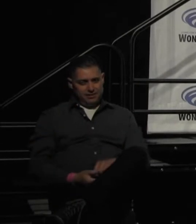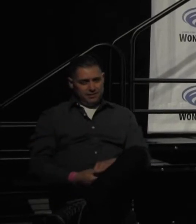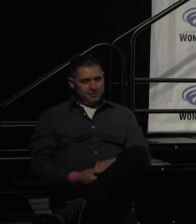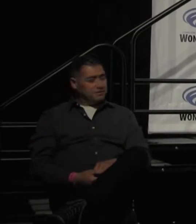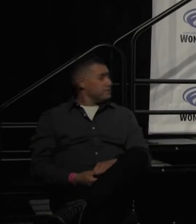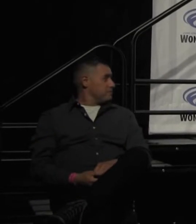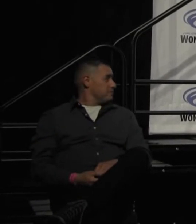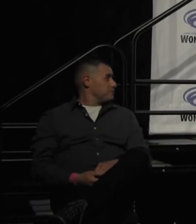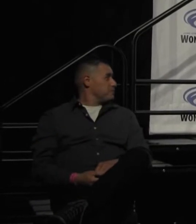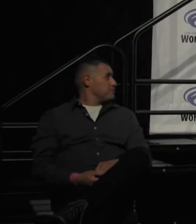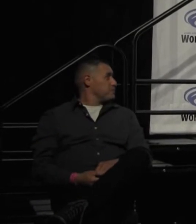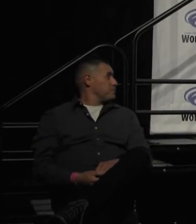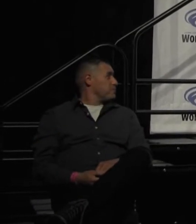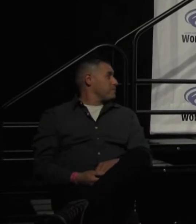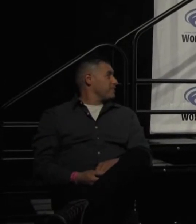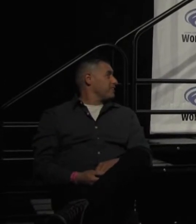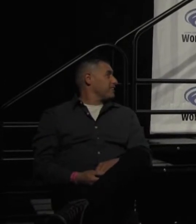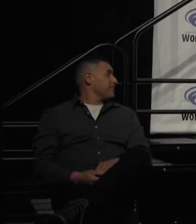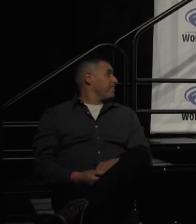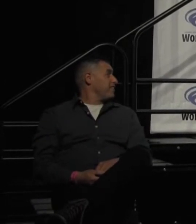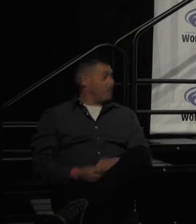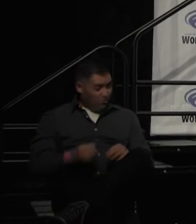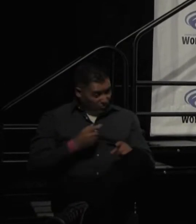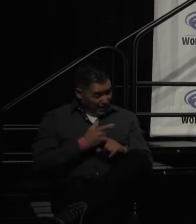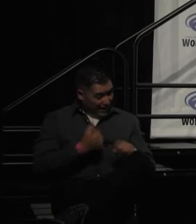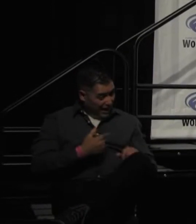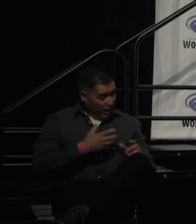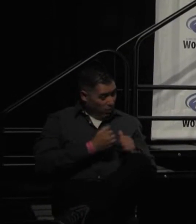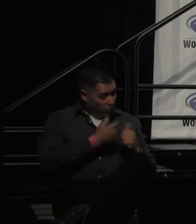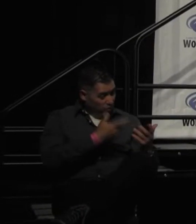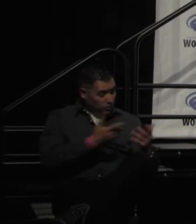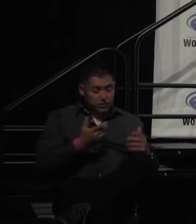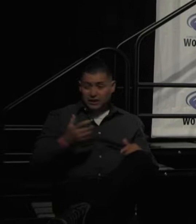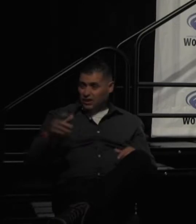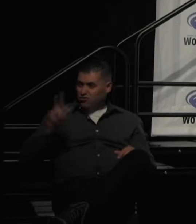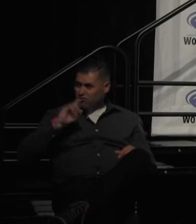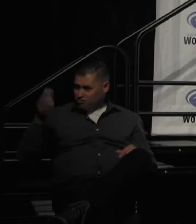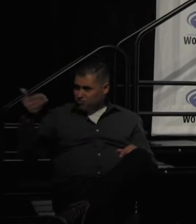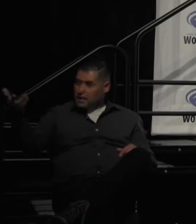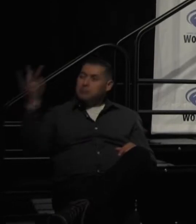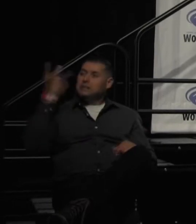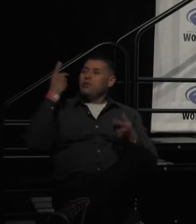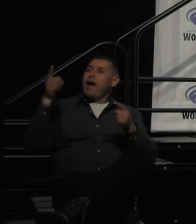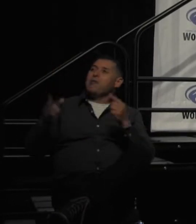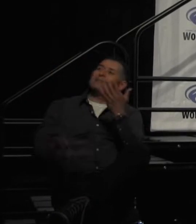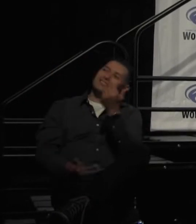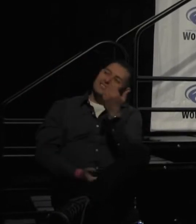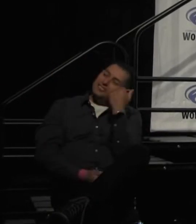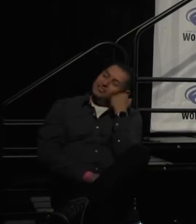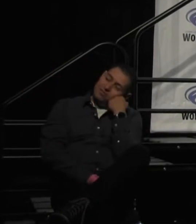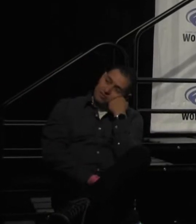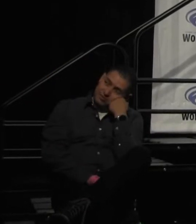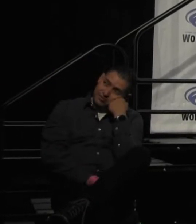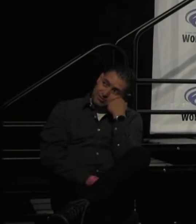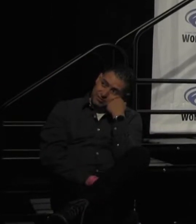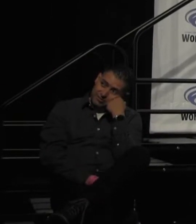all. You want to do it right now in front of you? Sure. I want to see what happens.